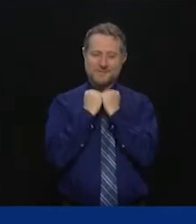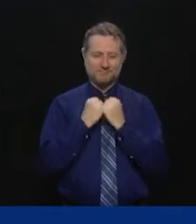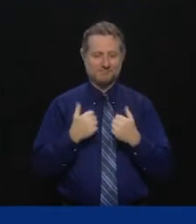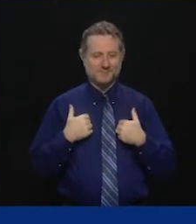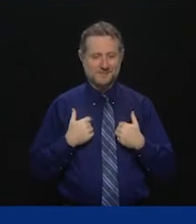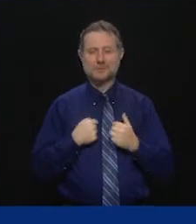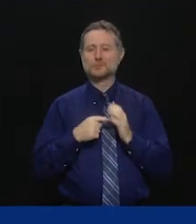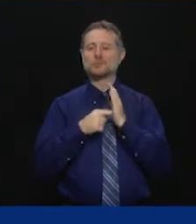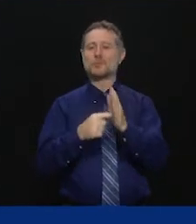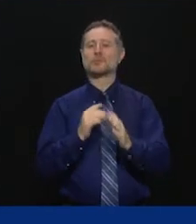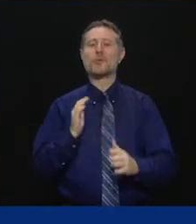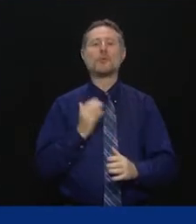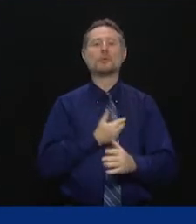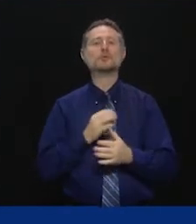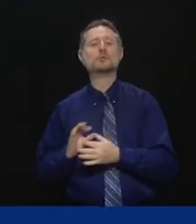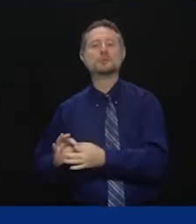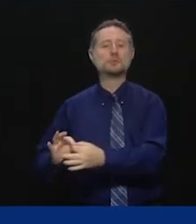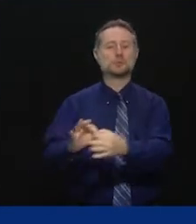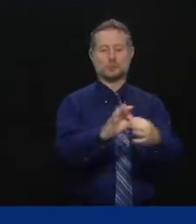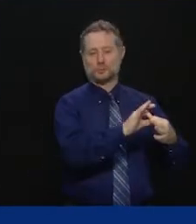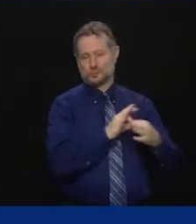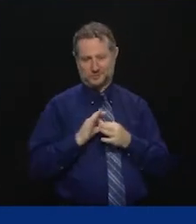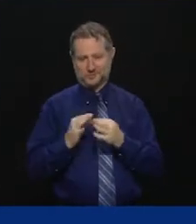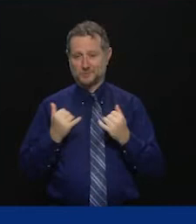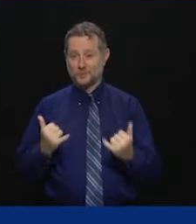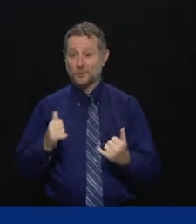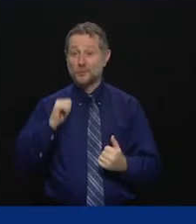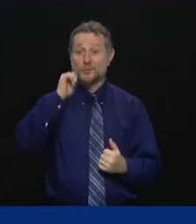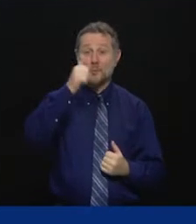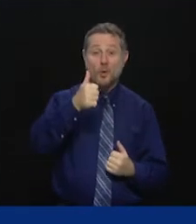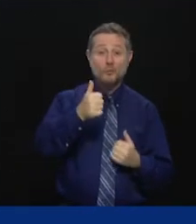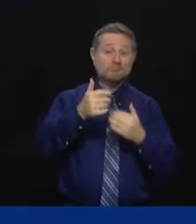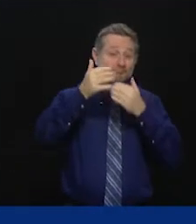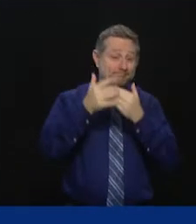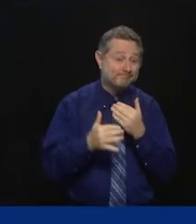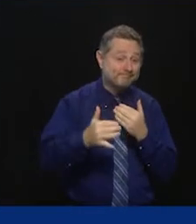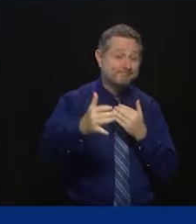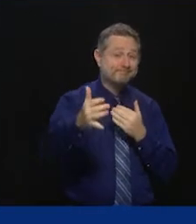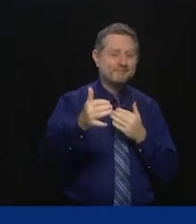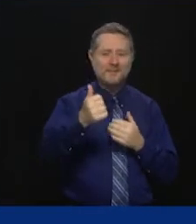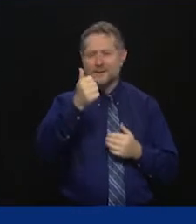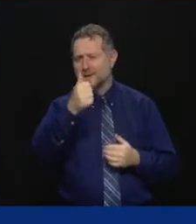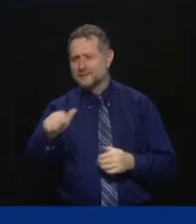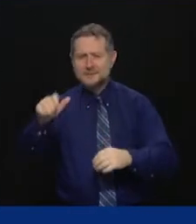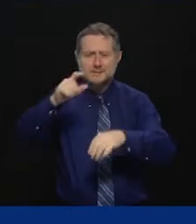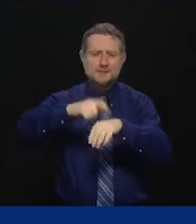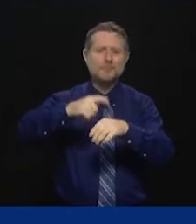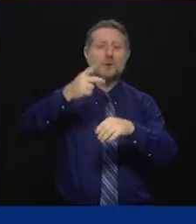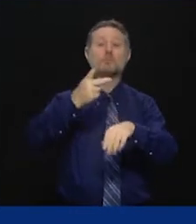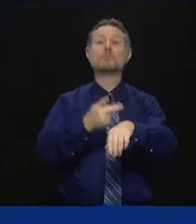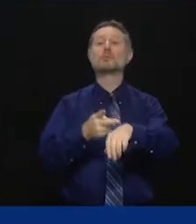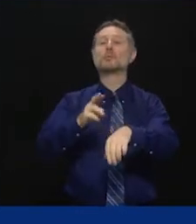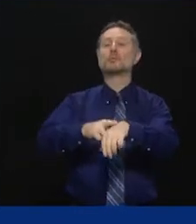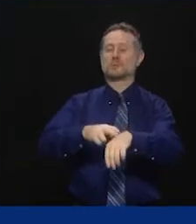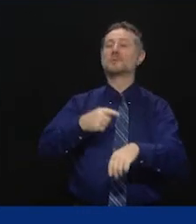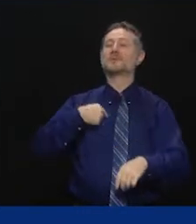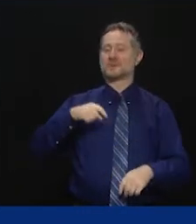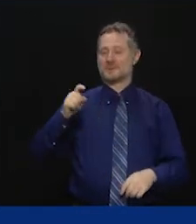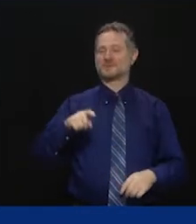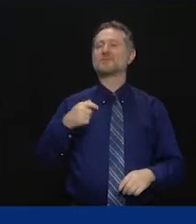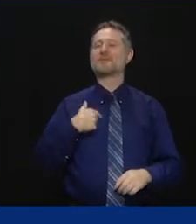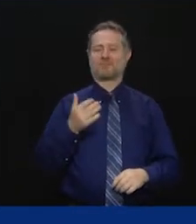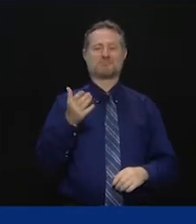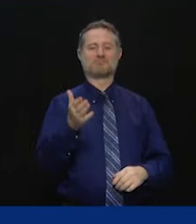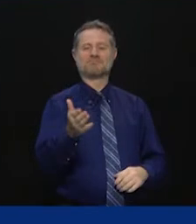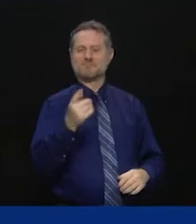we'll display today, tomorrow, and going forward. Anytime Puerto Rico needs us, we are there. We will always